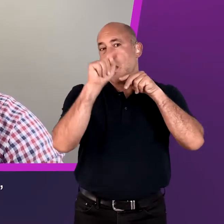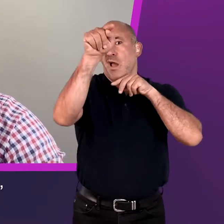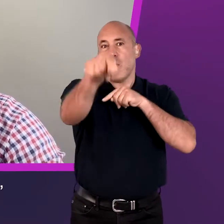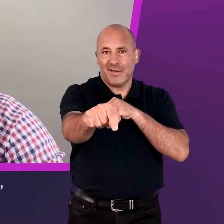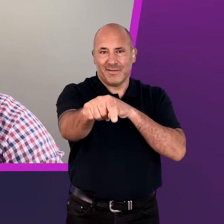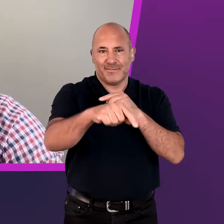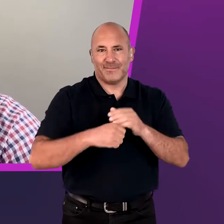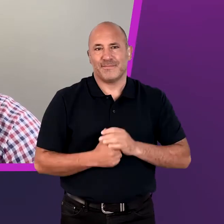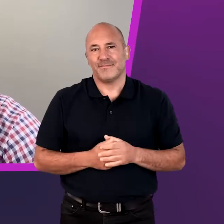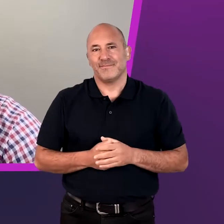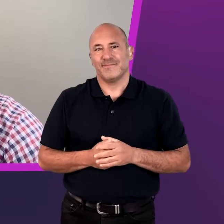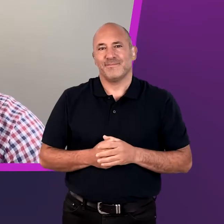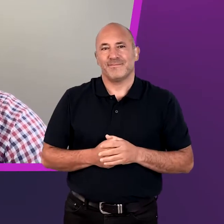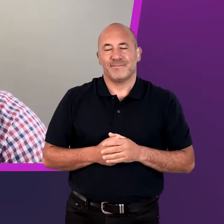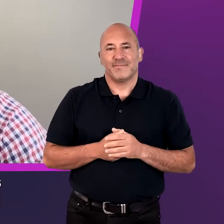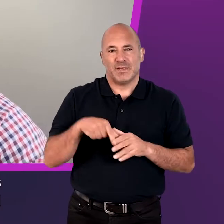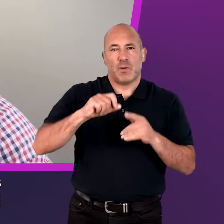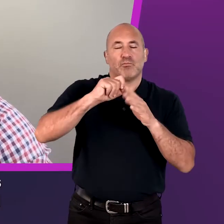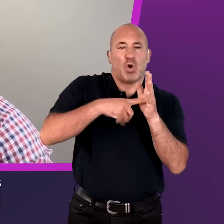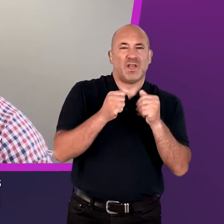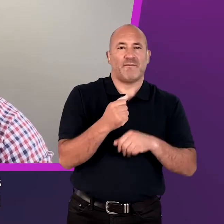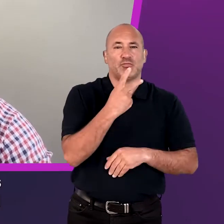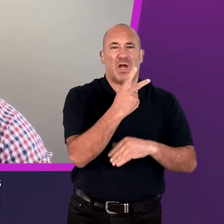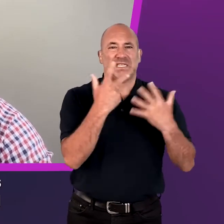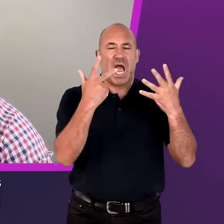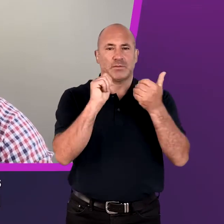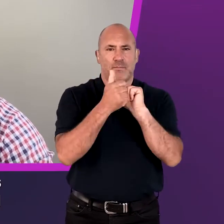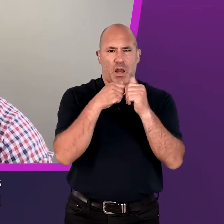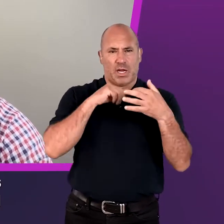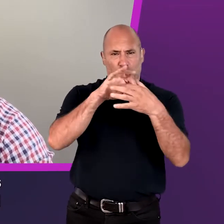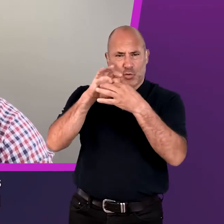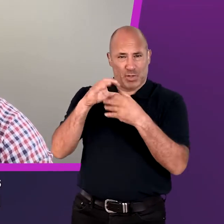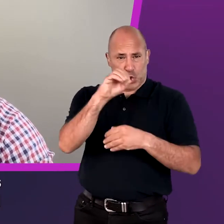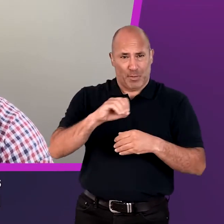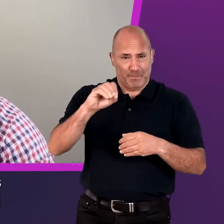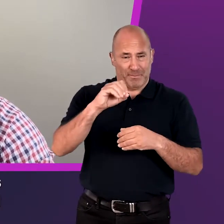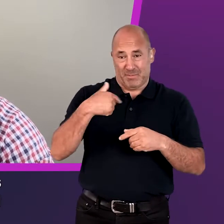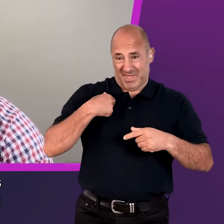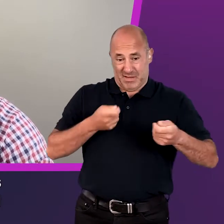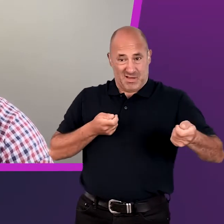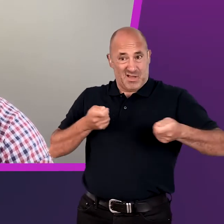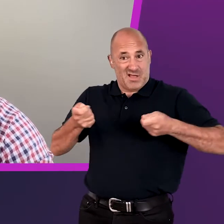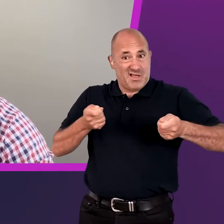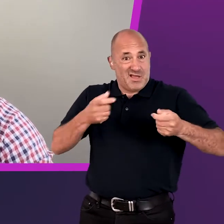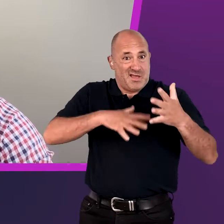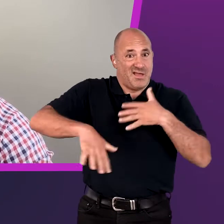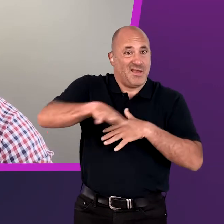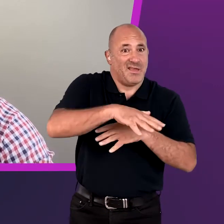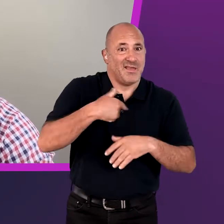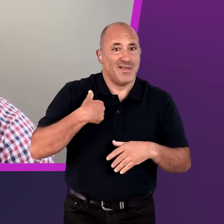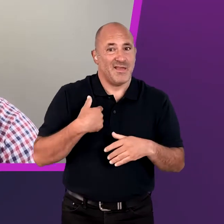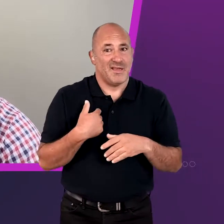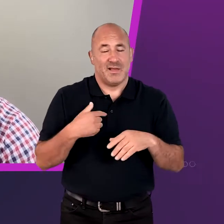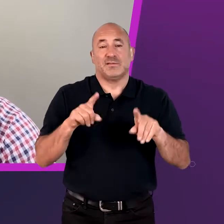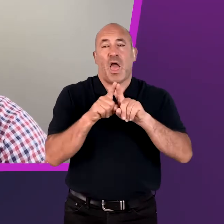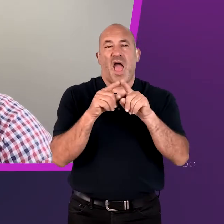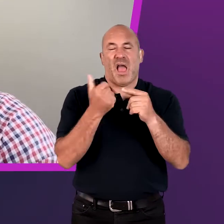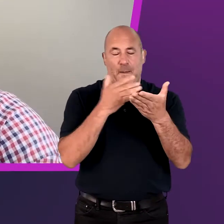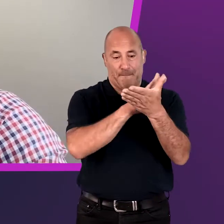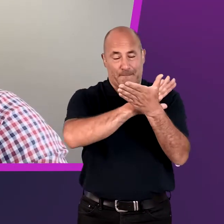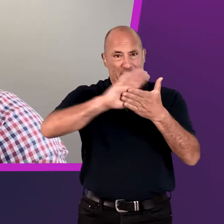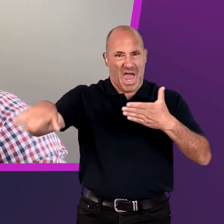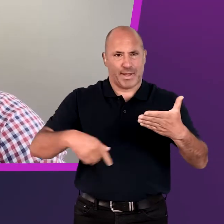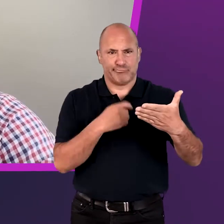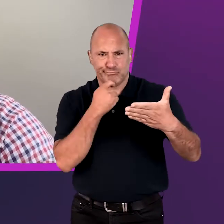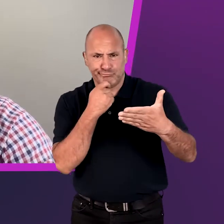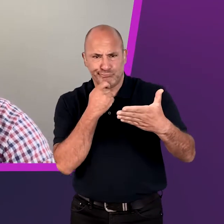example 40 years in the future. There are around 28 partners involved in the project, spread across Europe, and I coordinate the team. It's